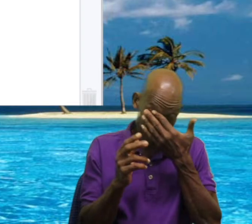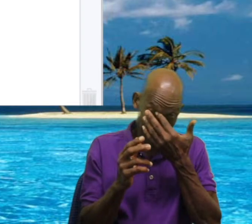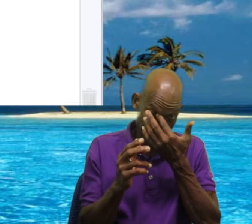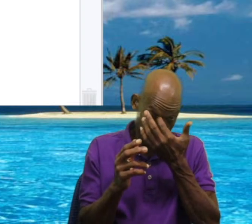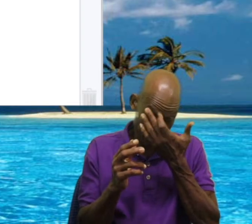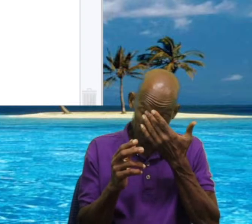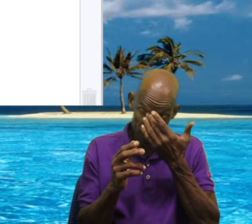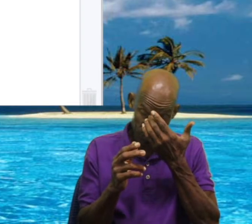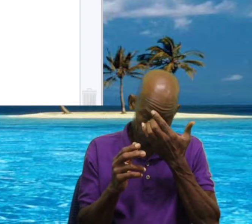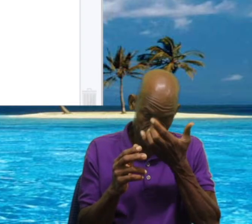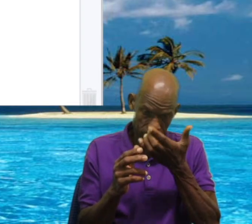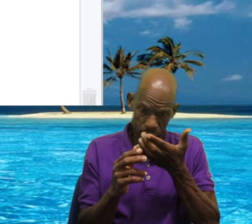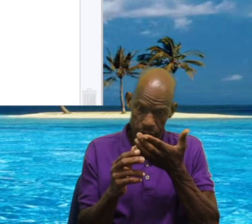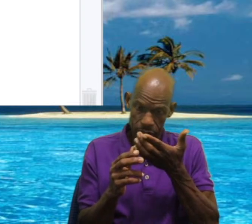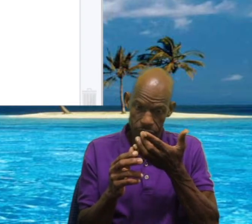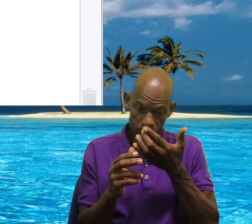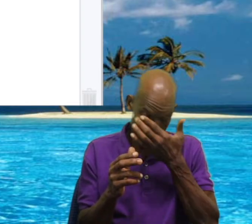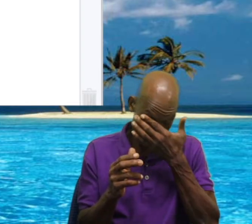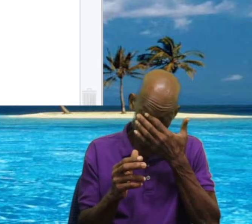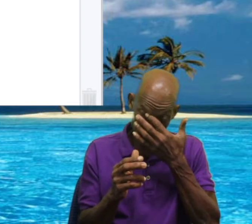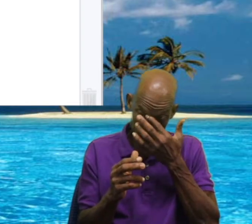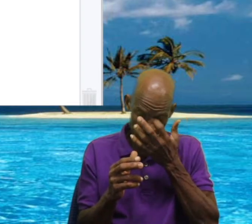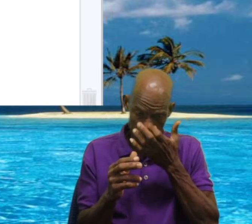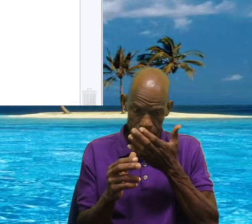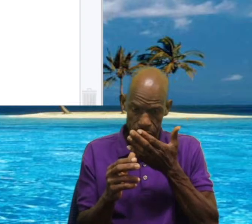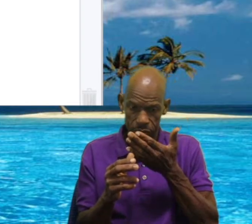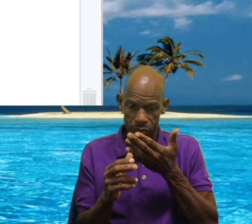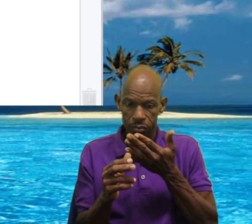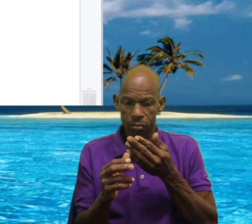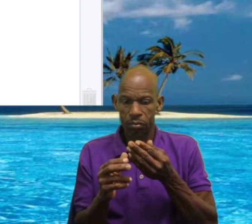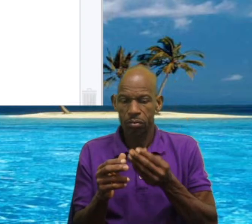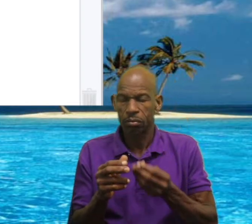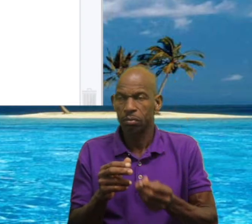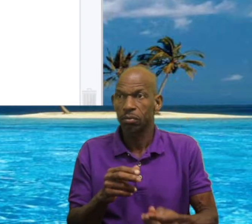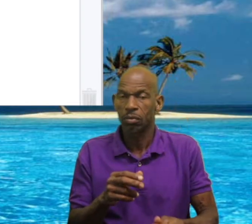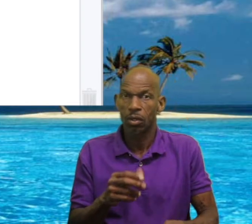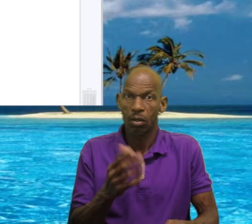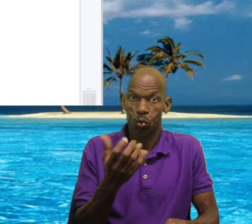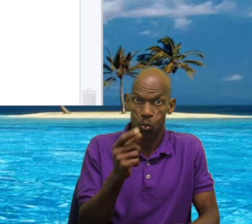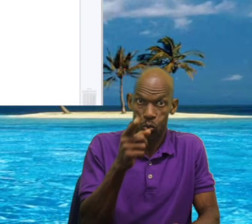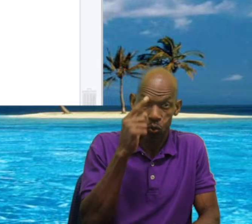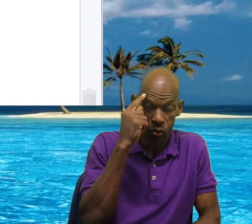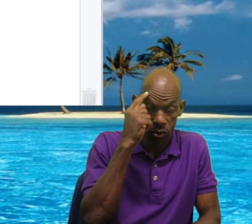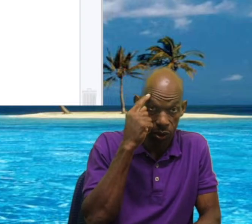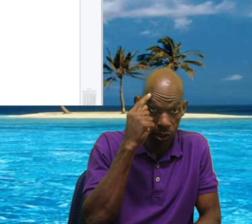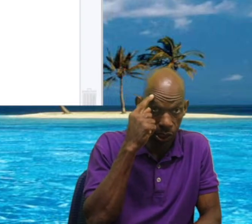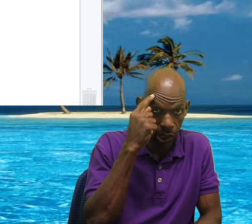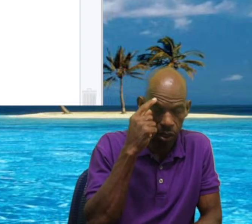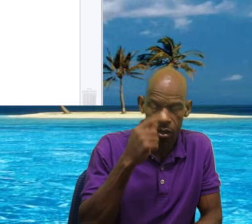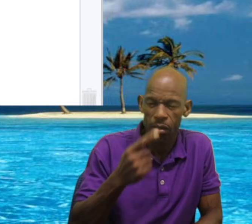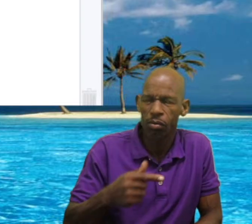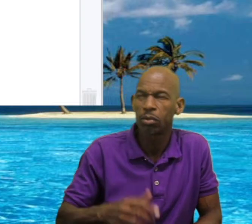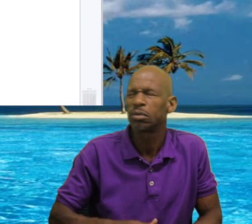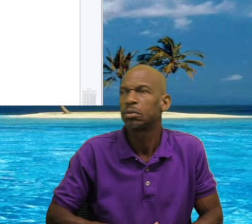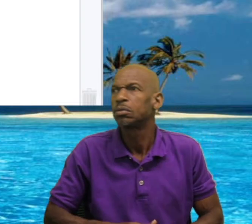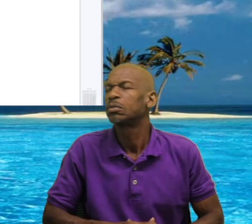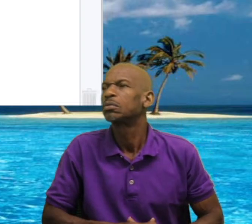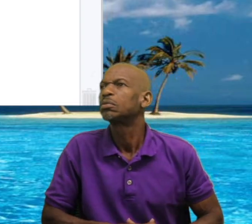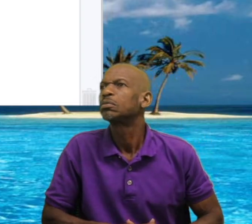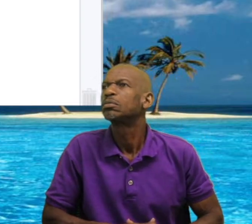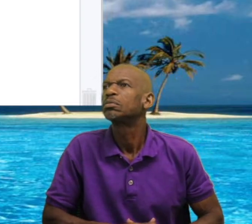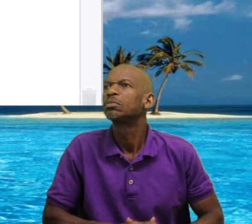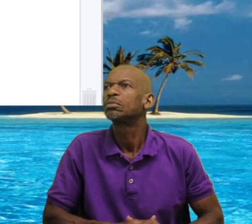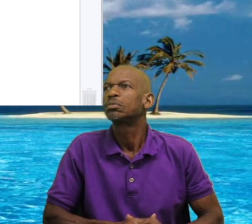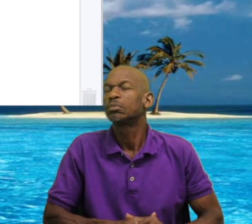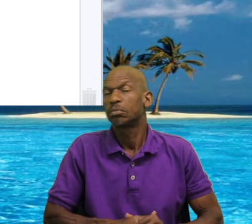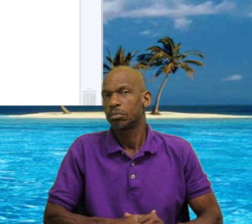I'm going to write this. Don't give me the answer yet. Think about it, write it down by the time and see if you figure out which one it is. I'm giving another